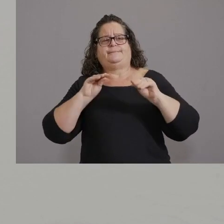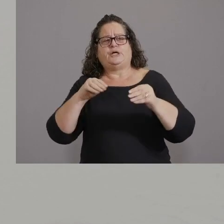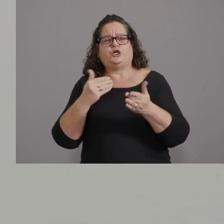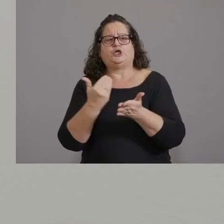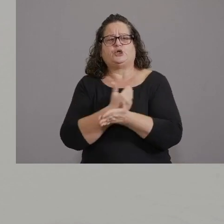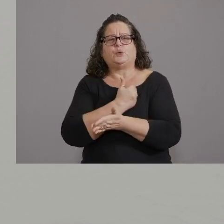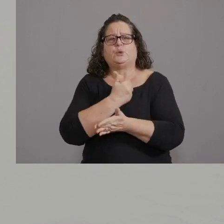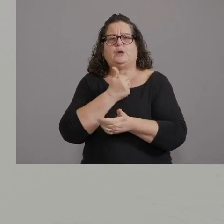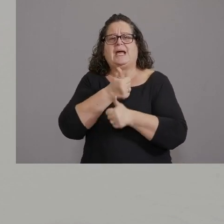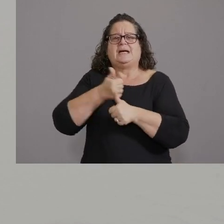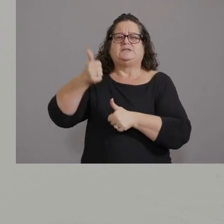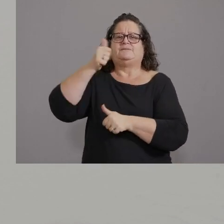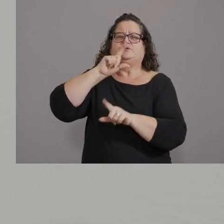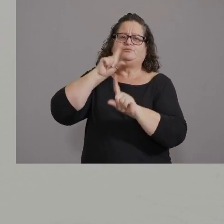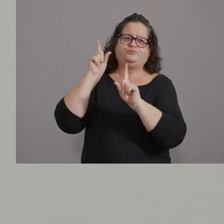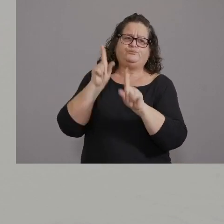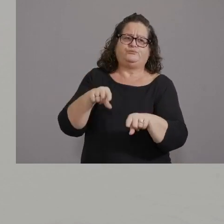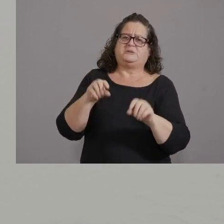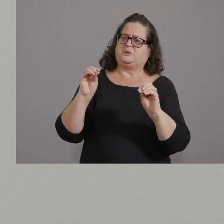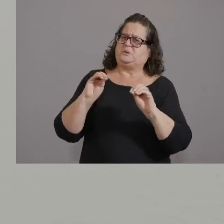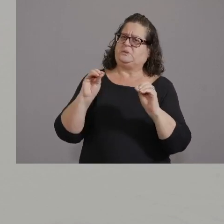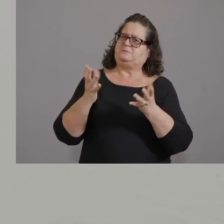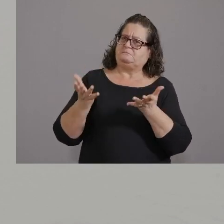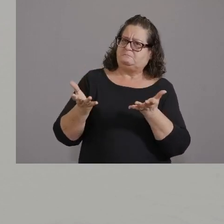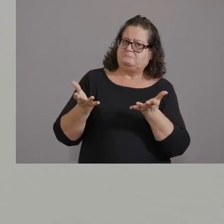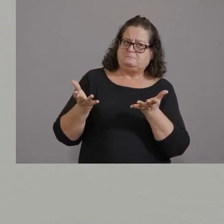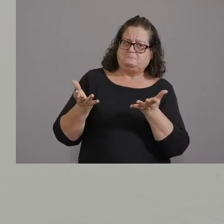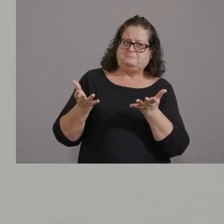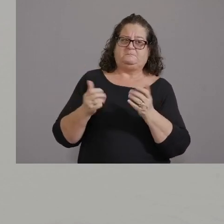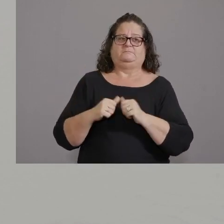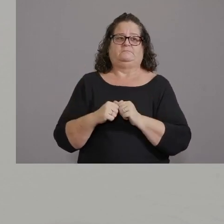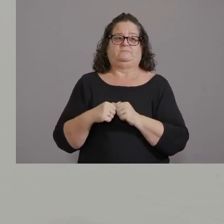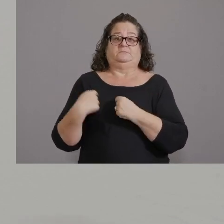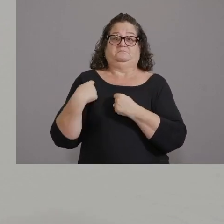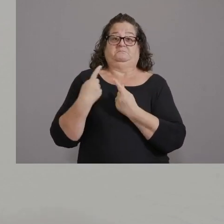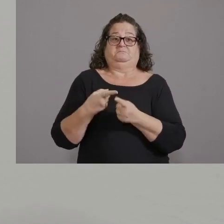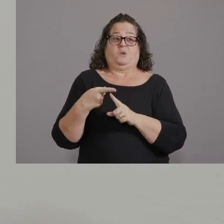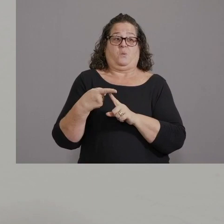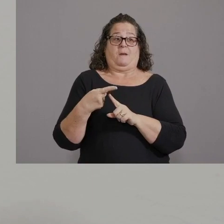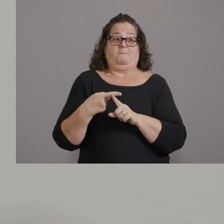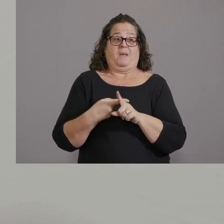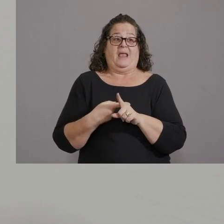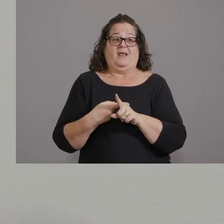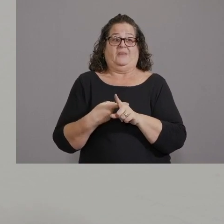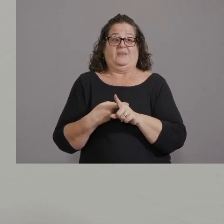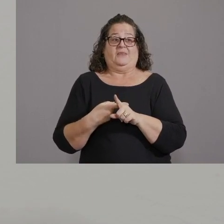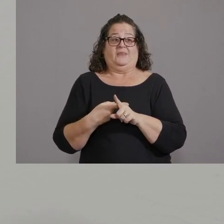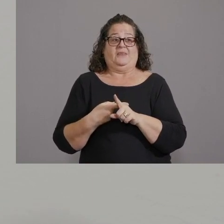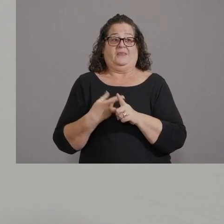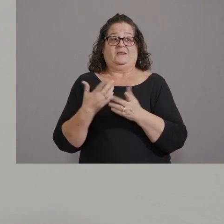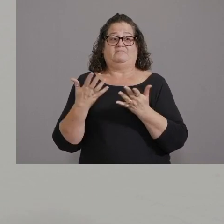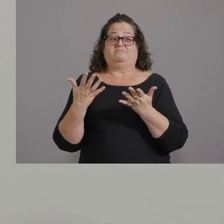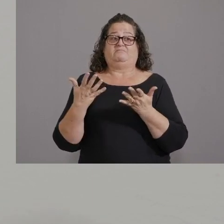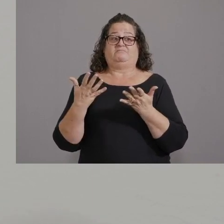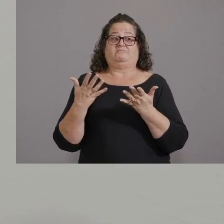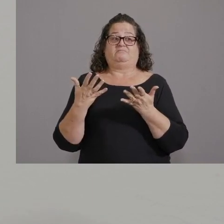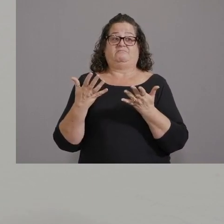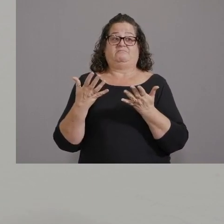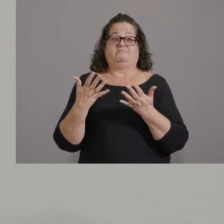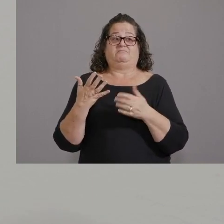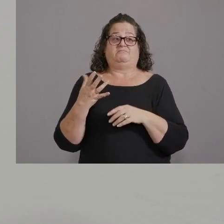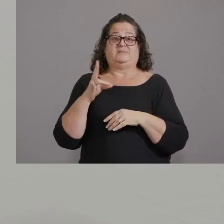since last month, there's been, I think, 3 weeks and counting of more than 700 COVID deaths each week. So my question is,